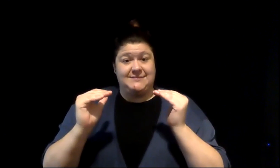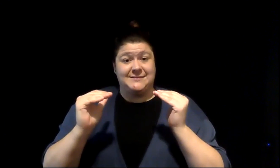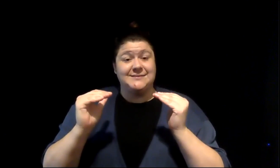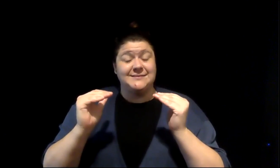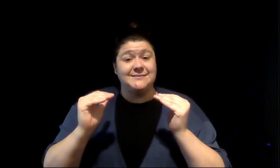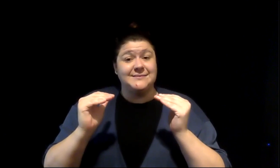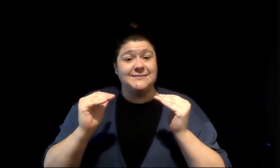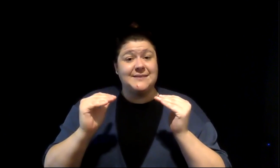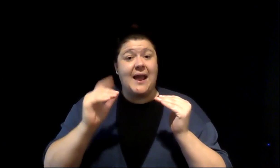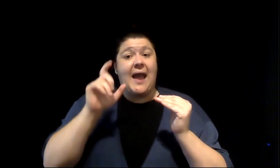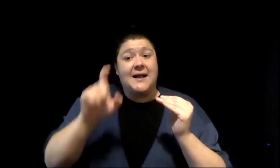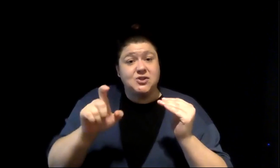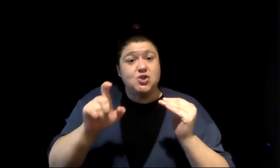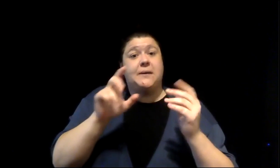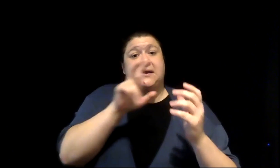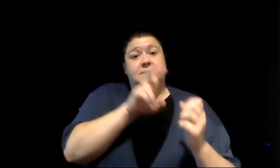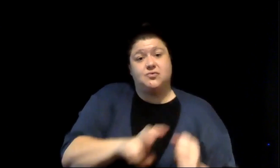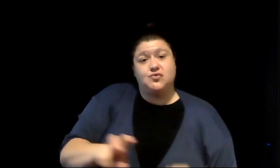be